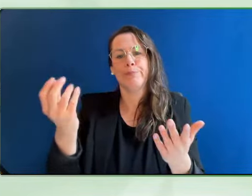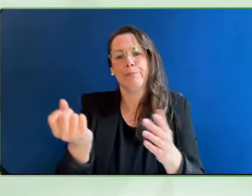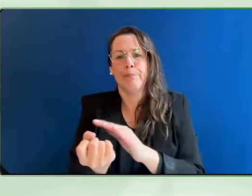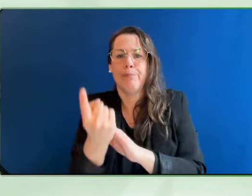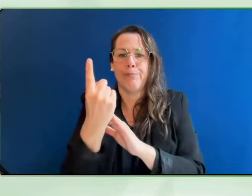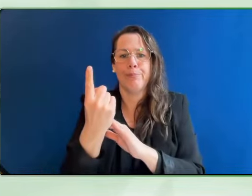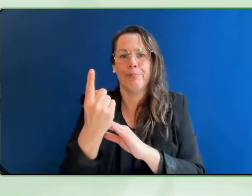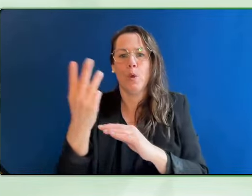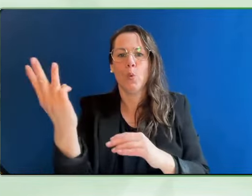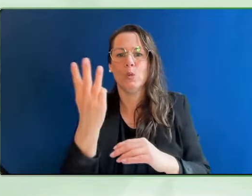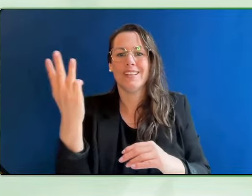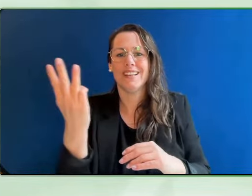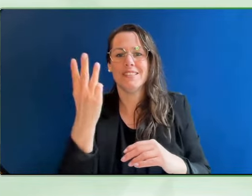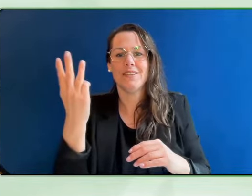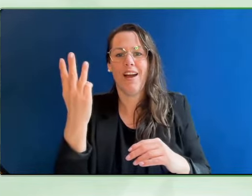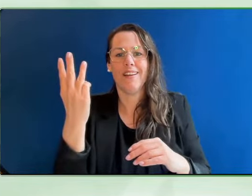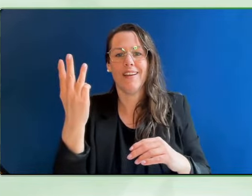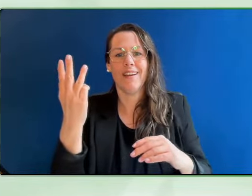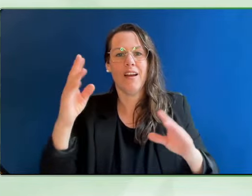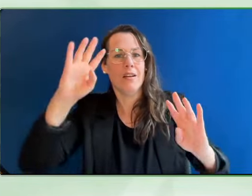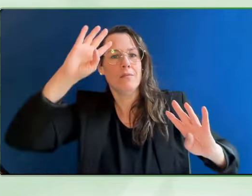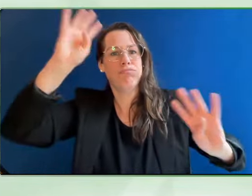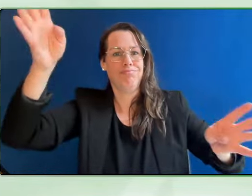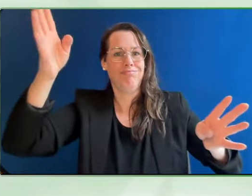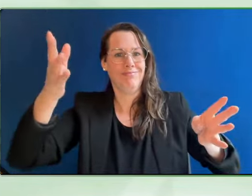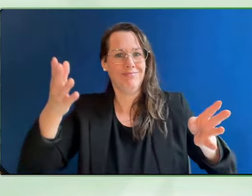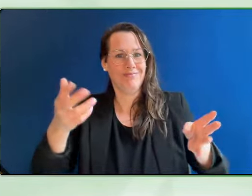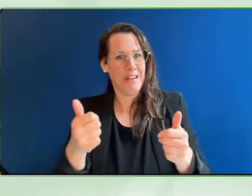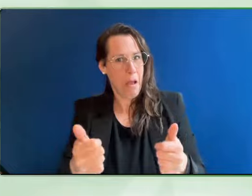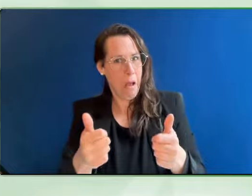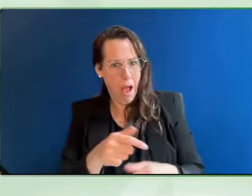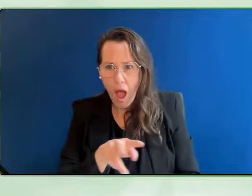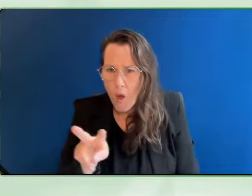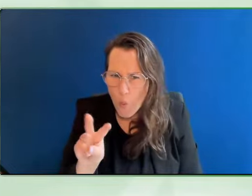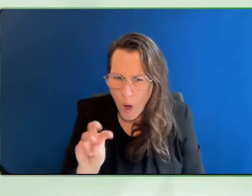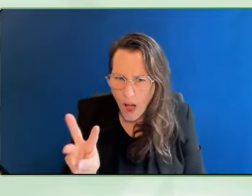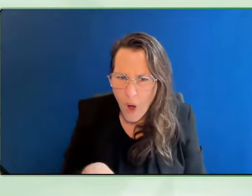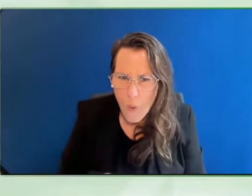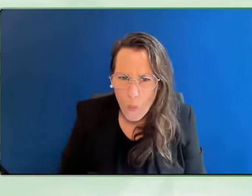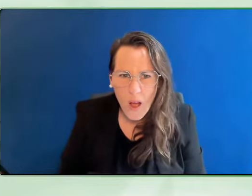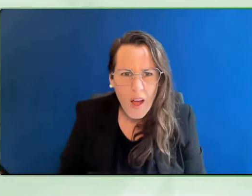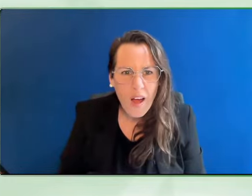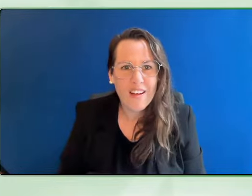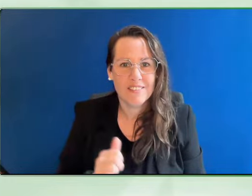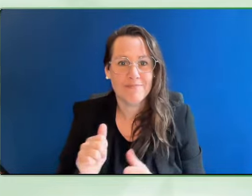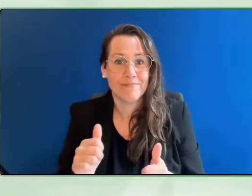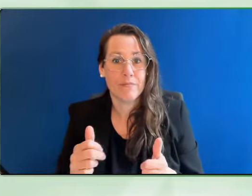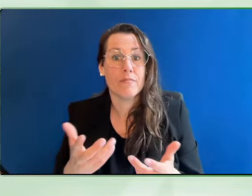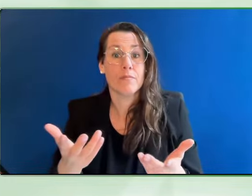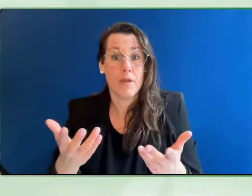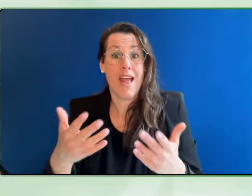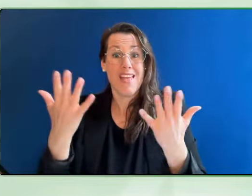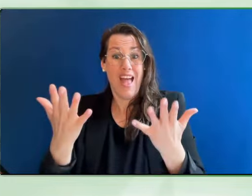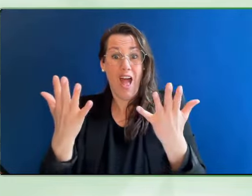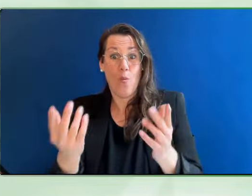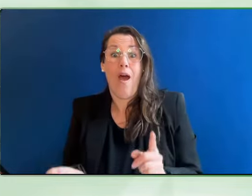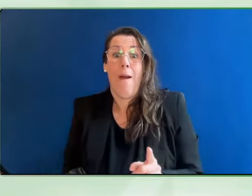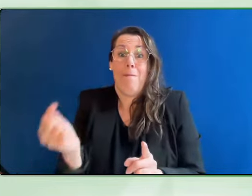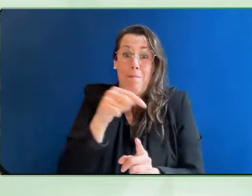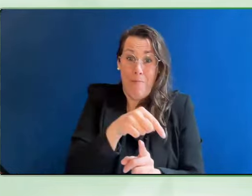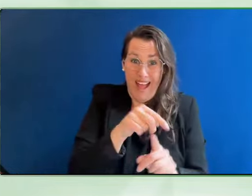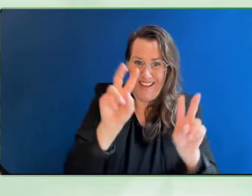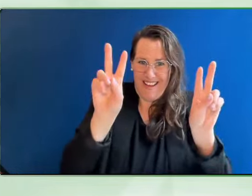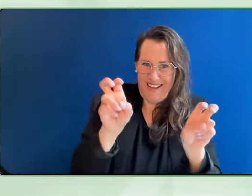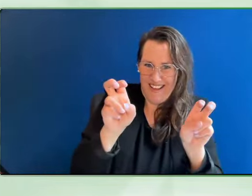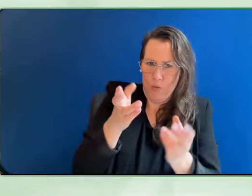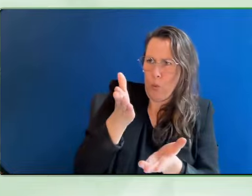kind of thing that just turned into my life and just became a huge part of it, and then it became